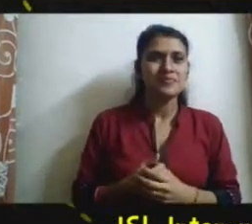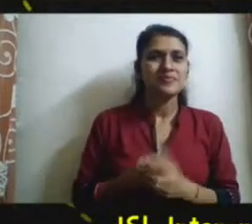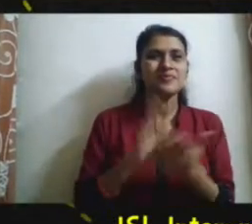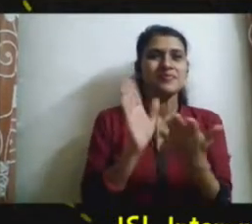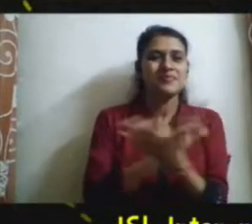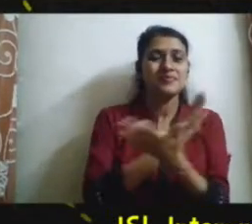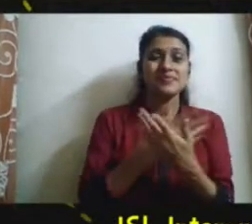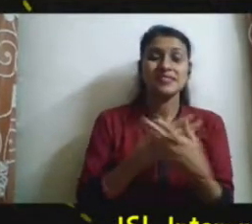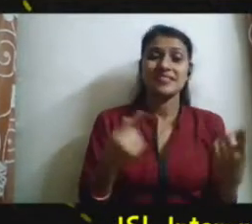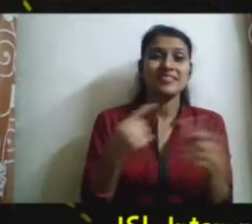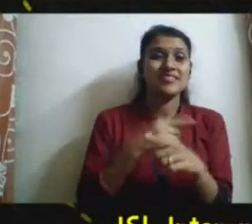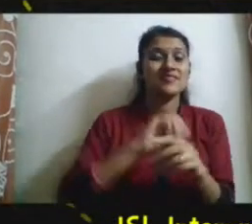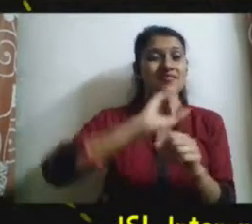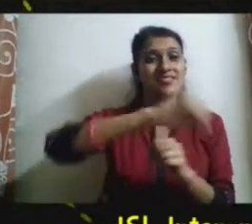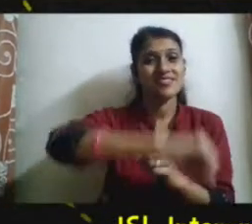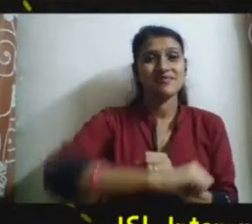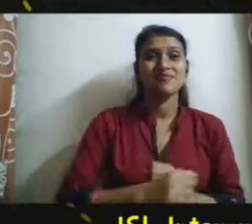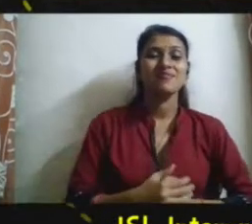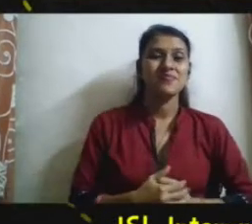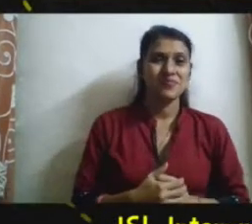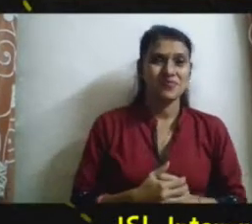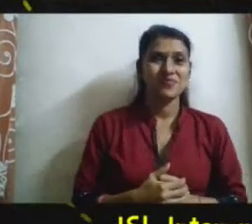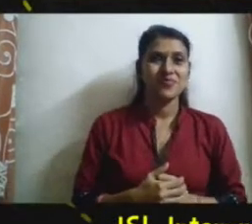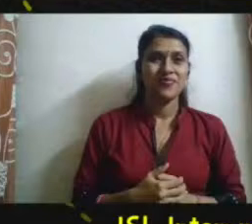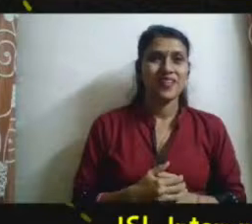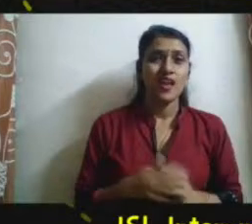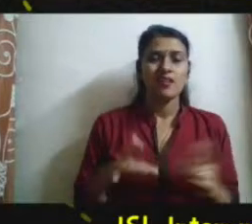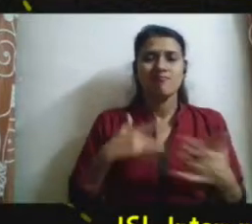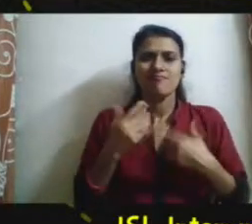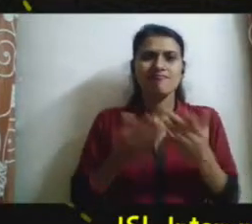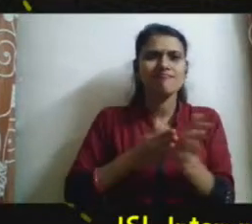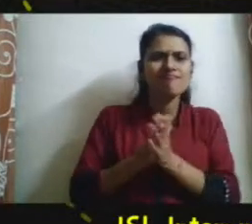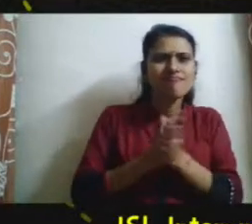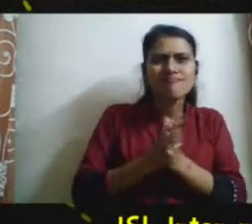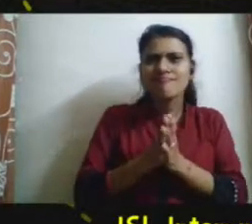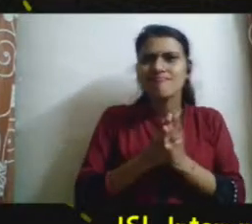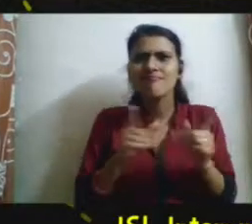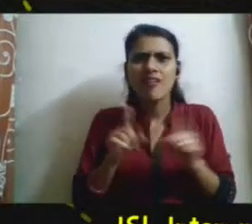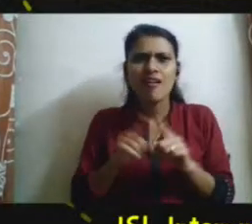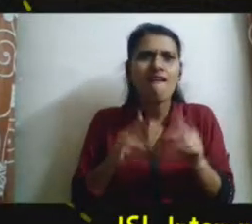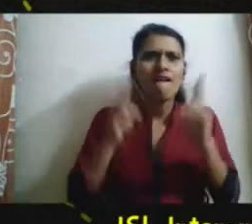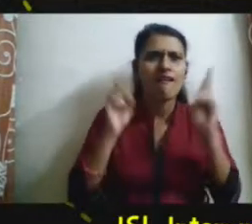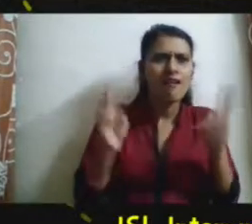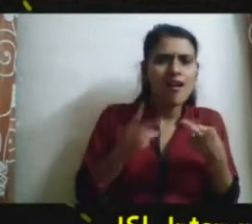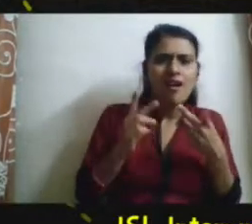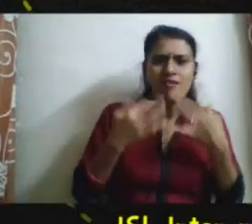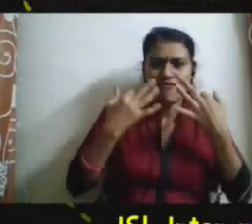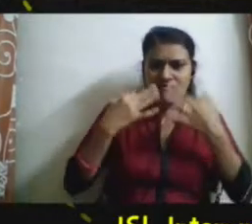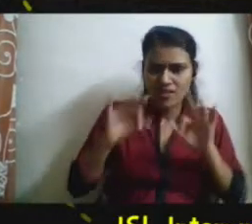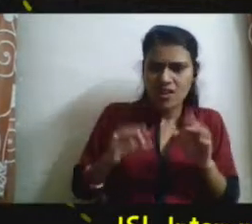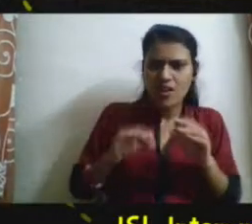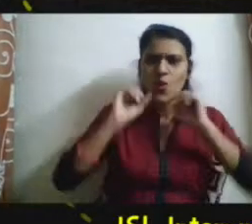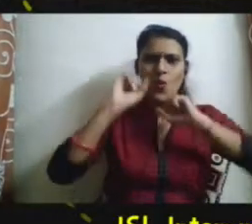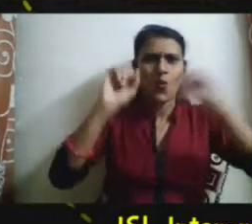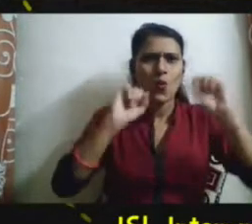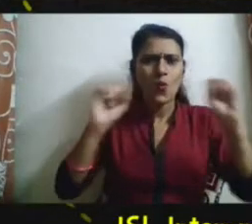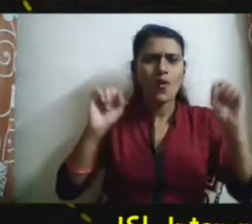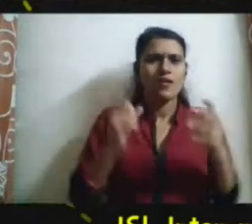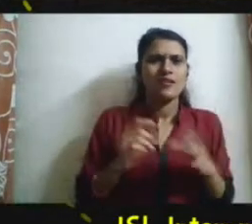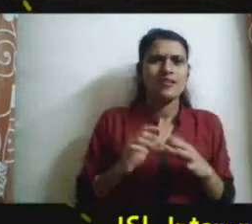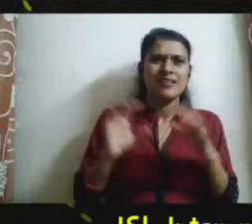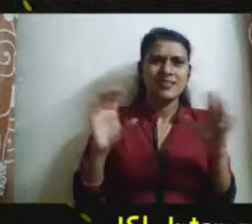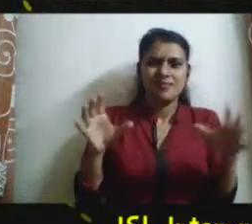formatted video does. So it's a crazy journey which seems to be about liberation, but is in many ways about bandhana